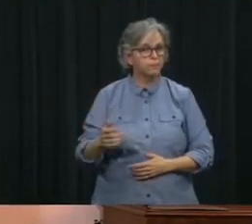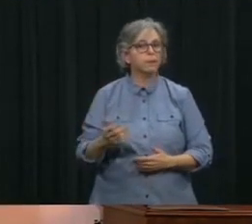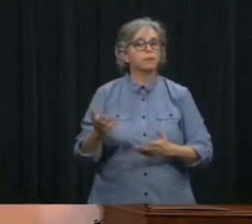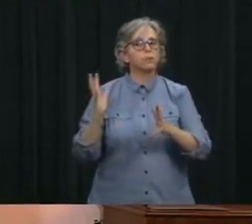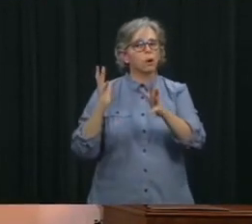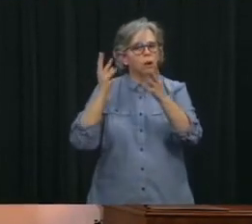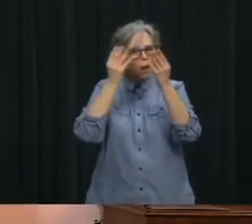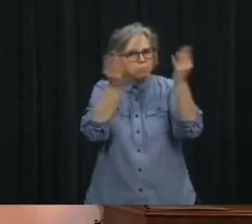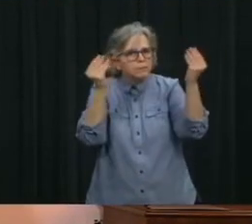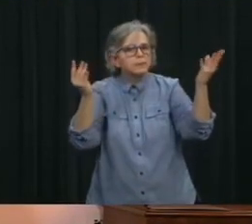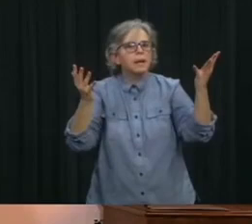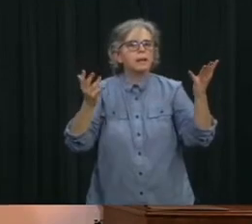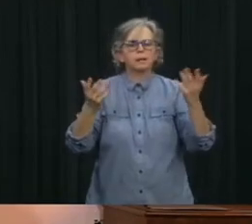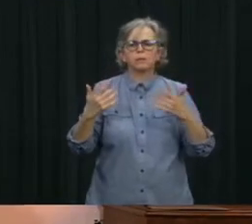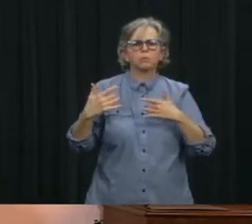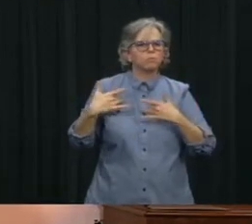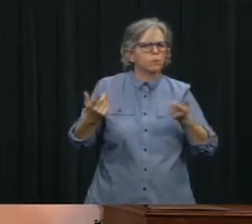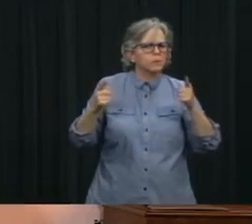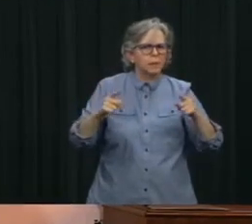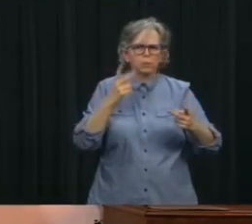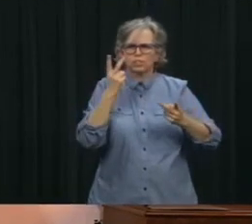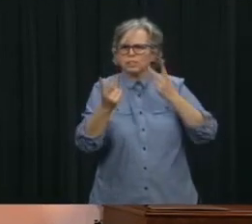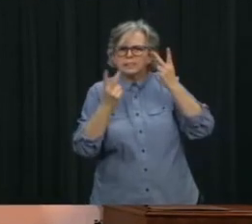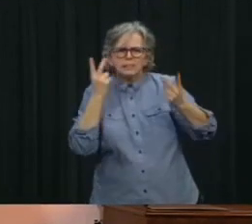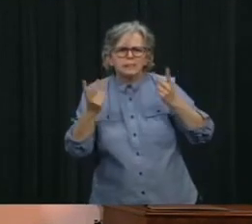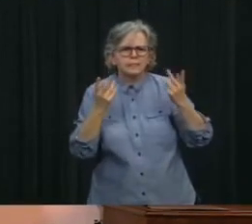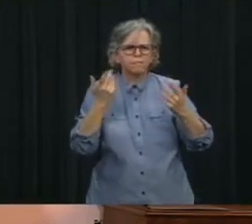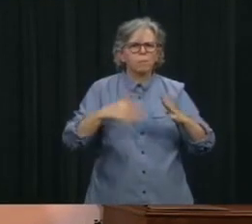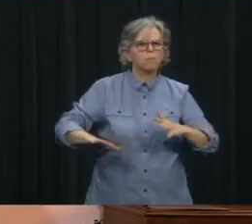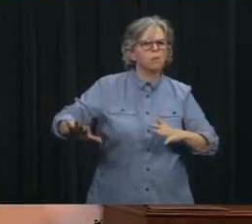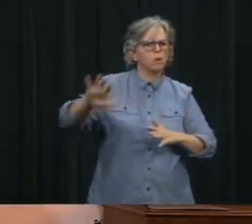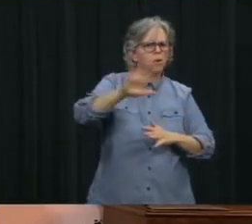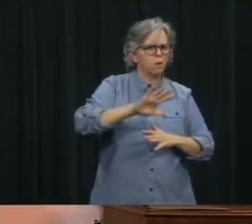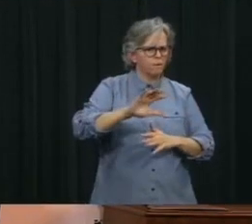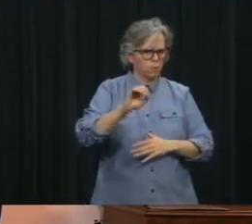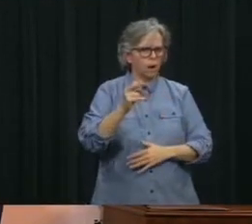is seeing around the state of Ohio. Thank you.